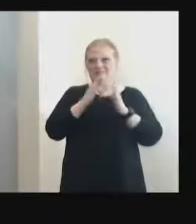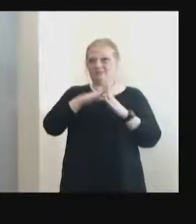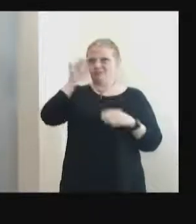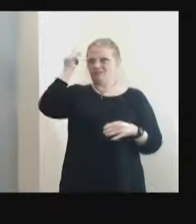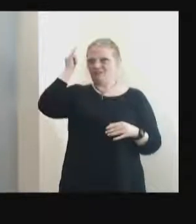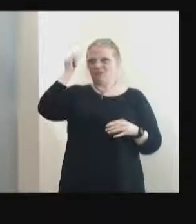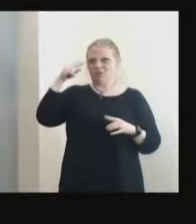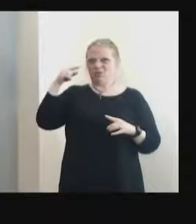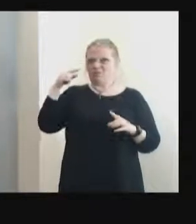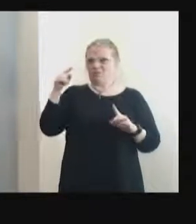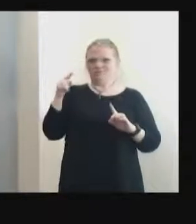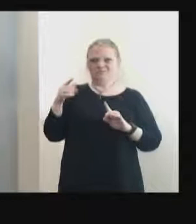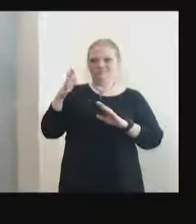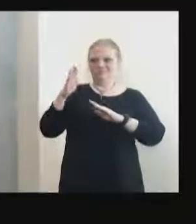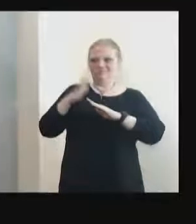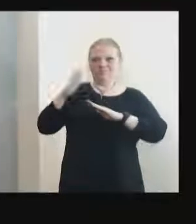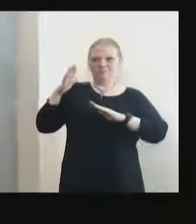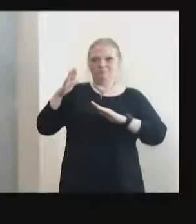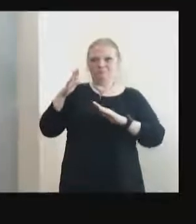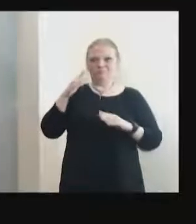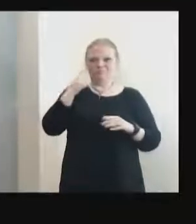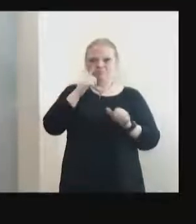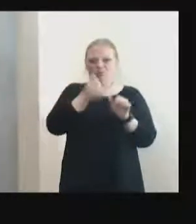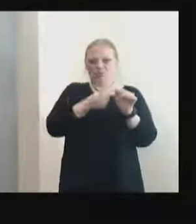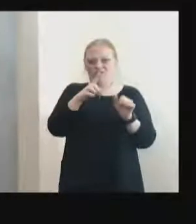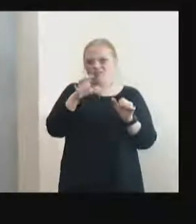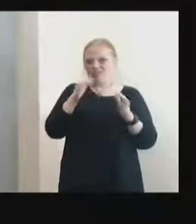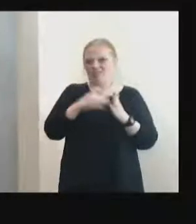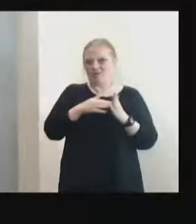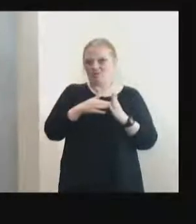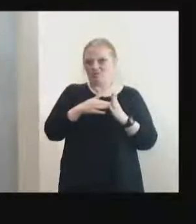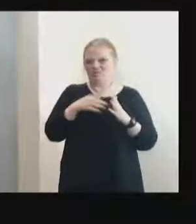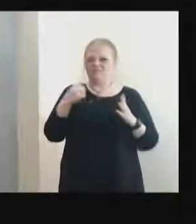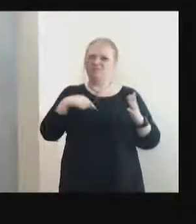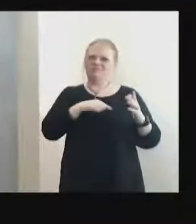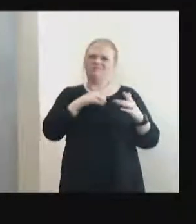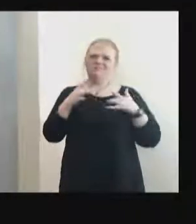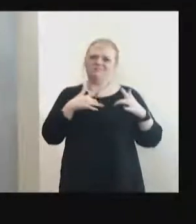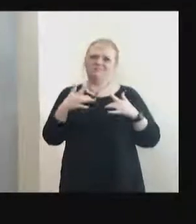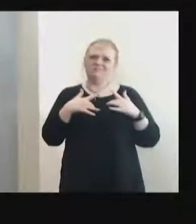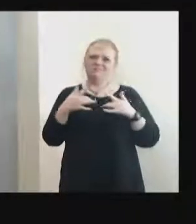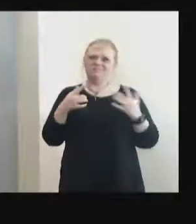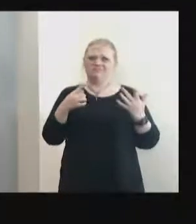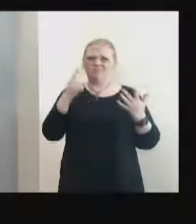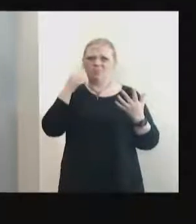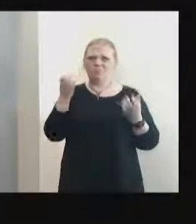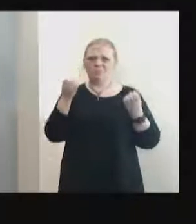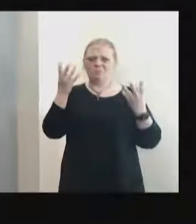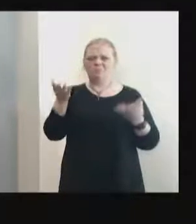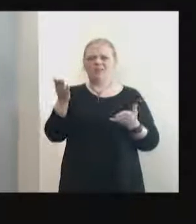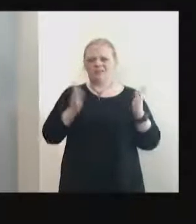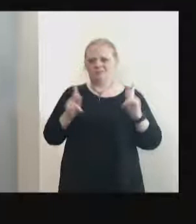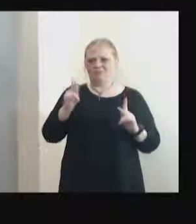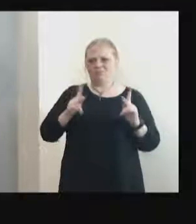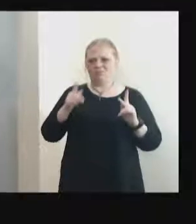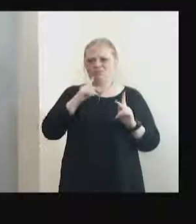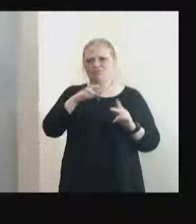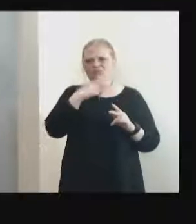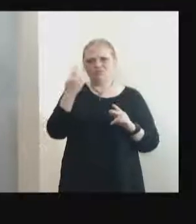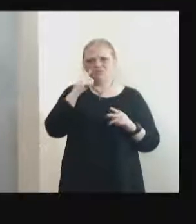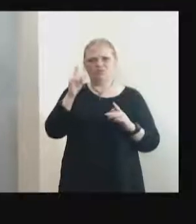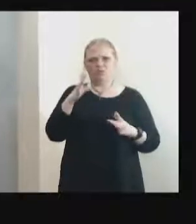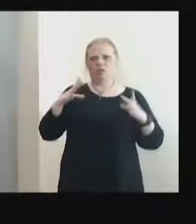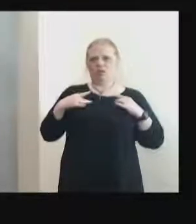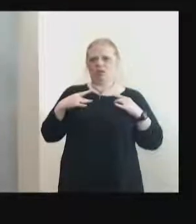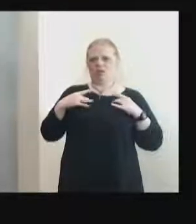highest rates per 100,000. And we are concerned about that because we know that many of these people are at risk for catching COVID